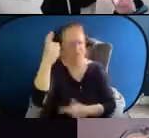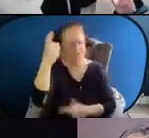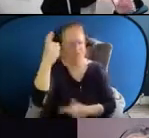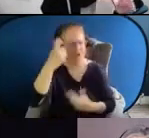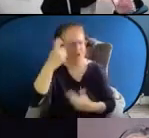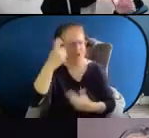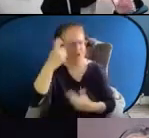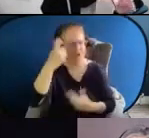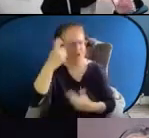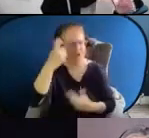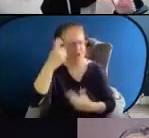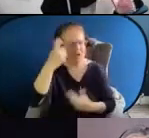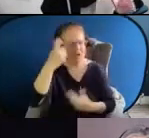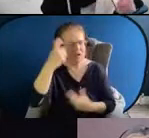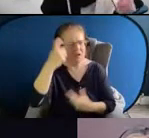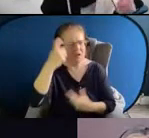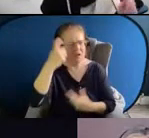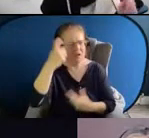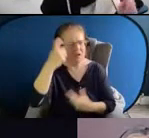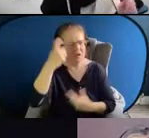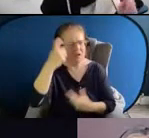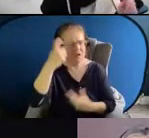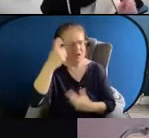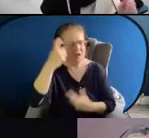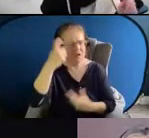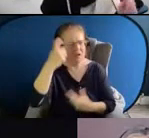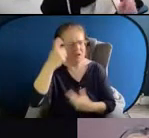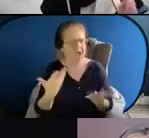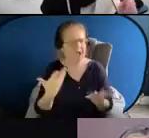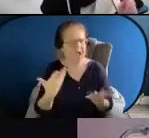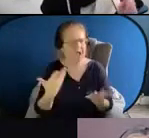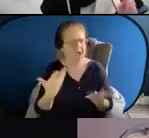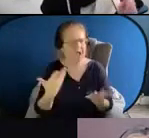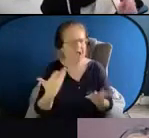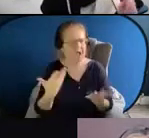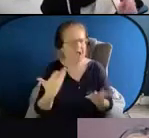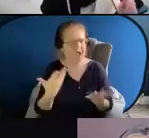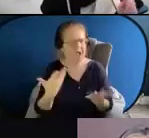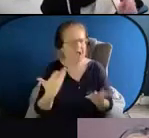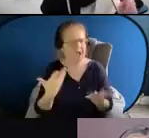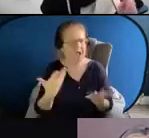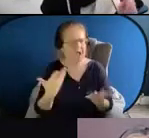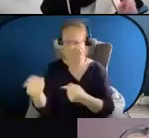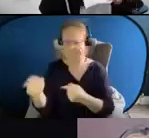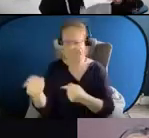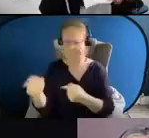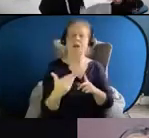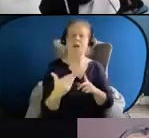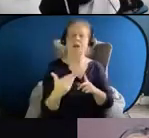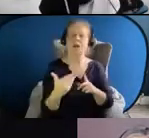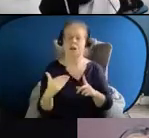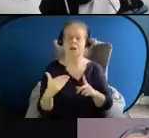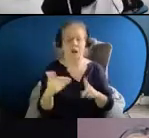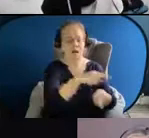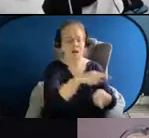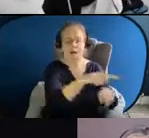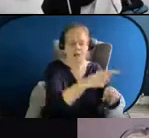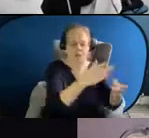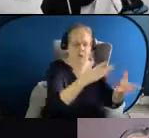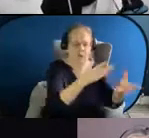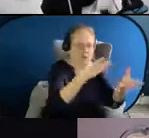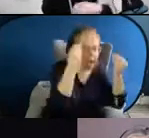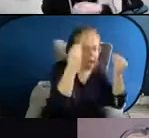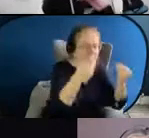that everyone has that opportunity to learn. I think recognizing again that it's not these learners or our end